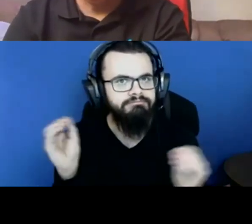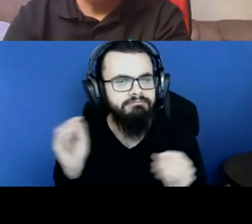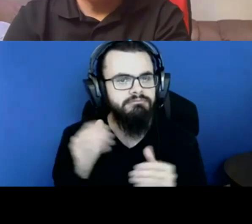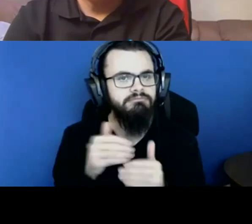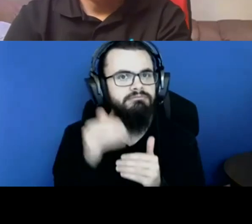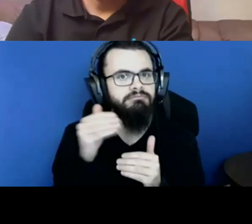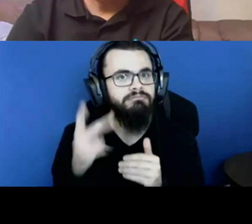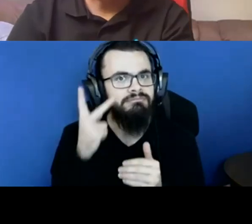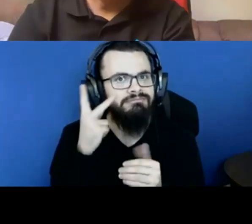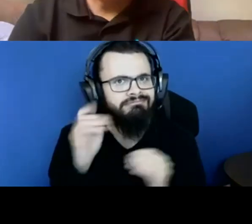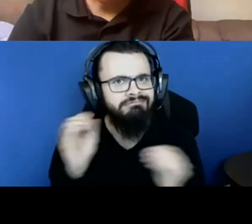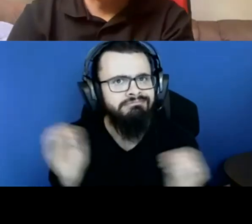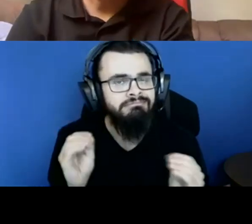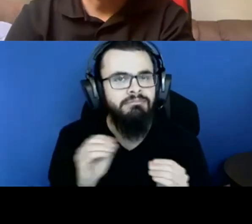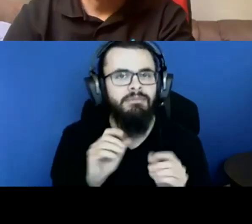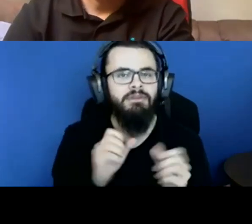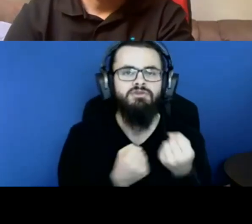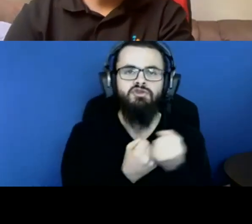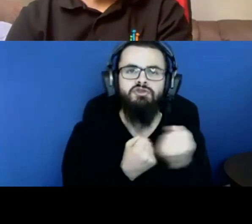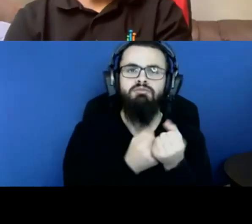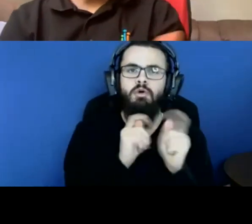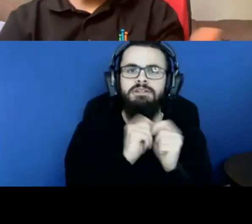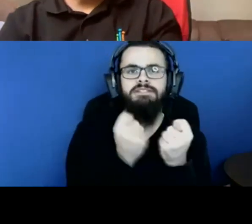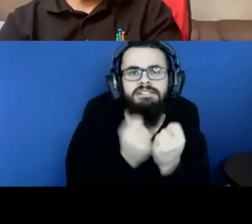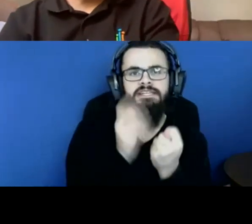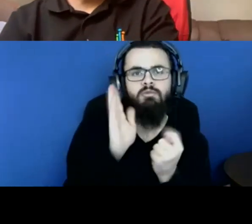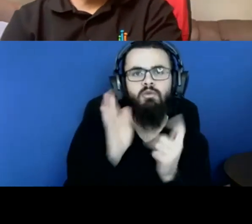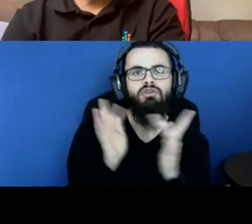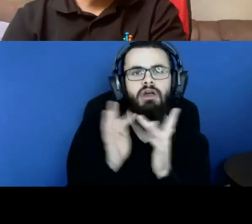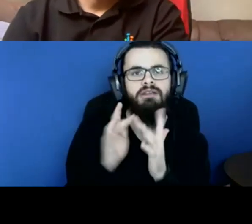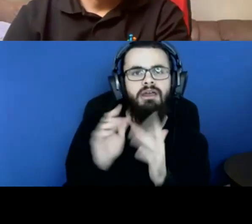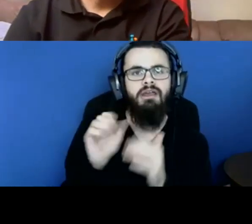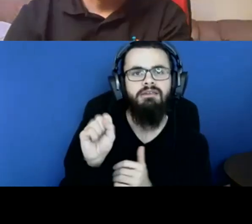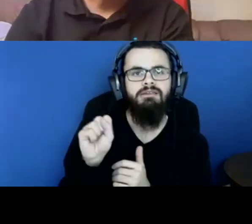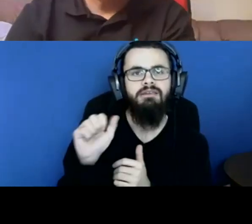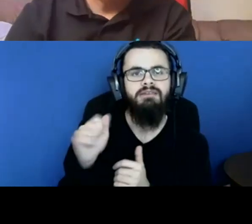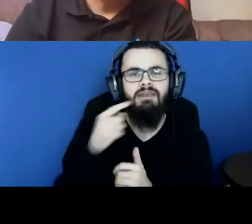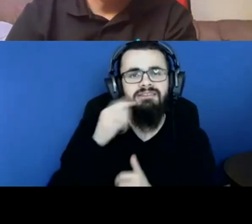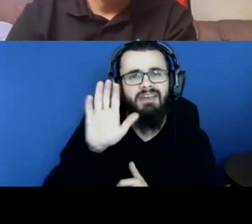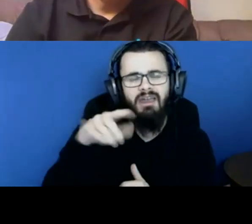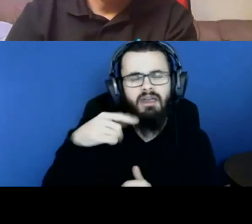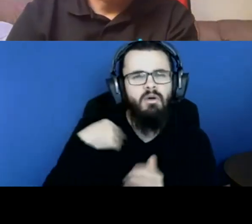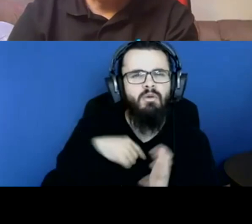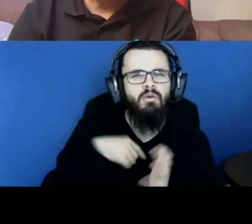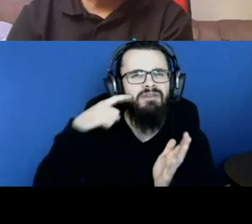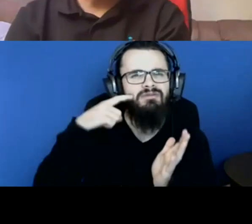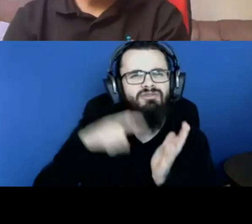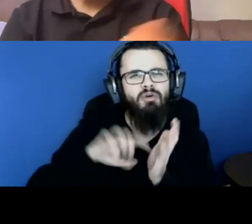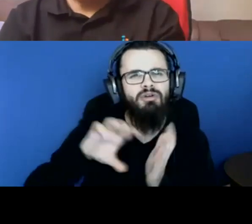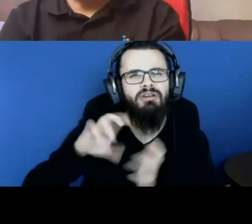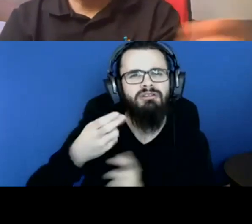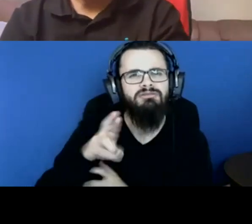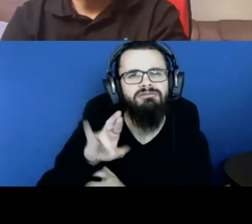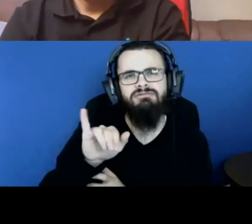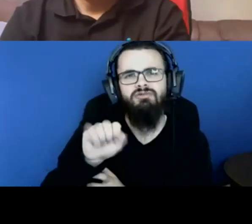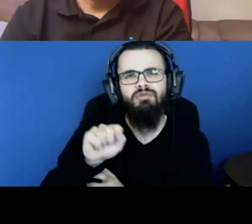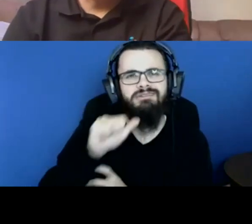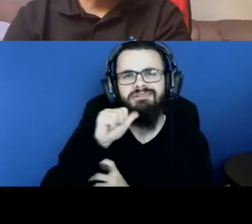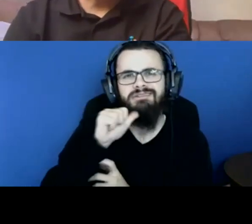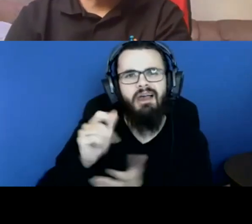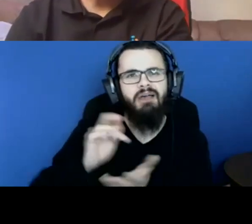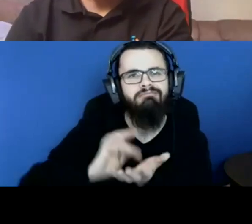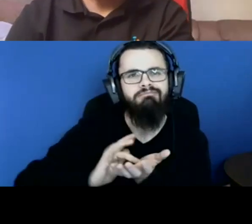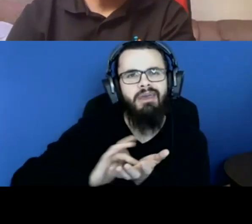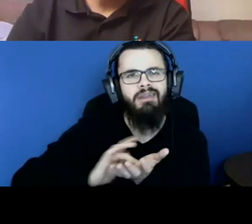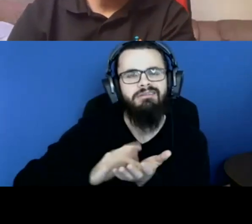in a while. Something changed? Then my SSA will call me and talk to me. Maybe I was depressed, or